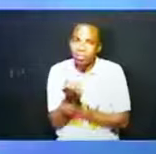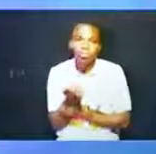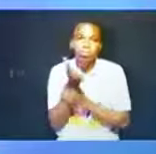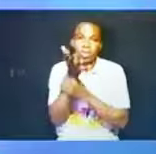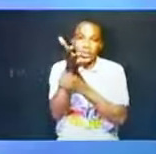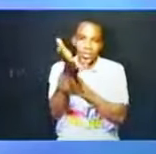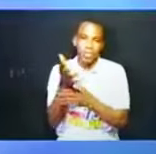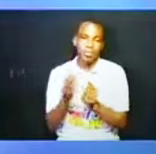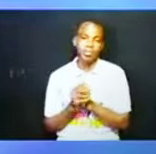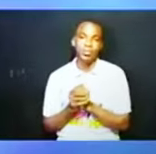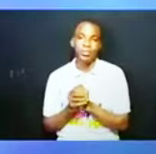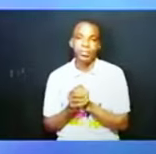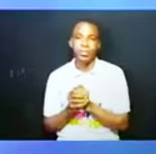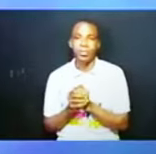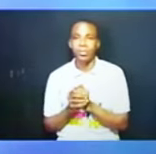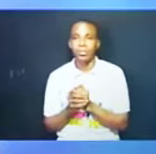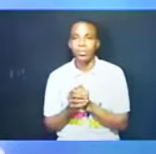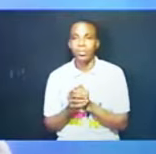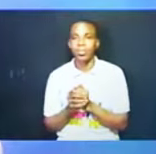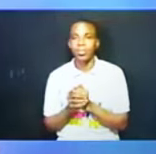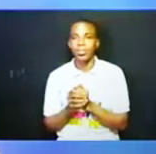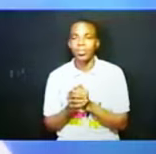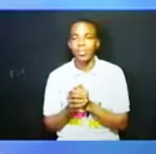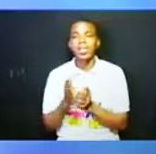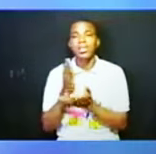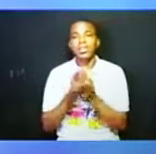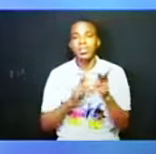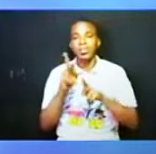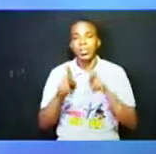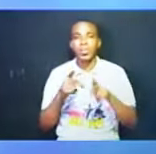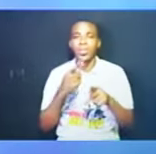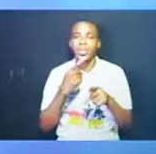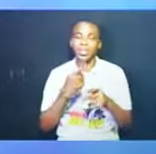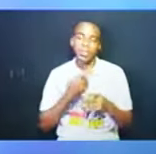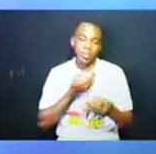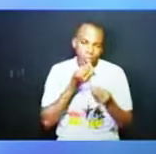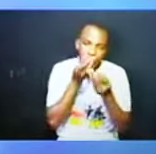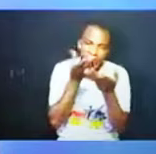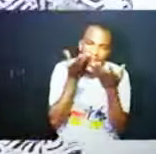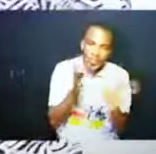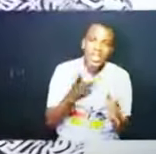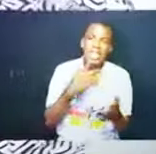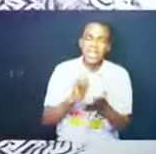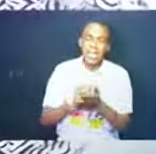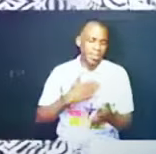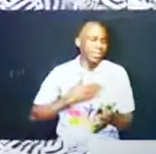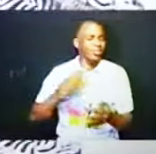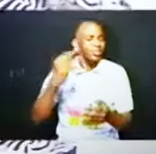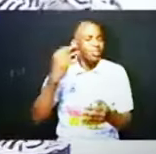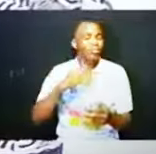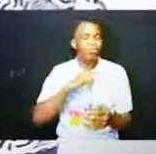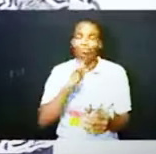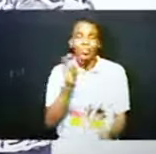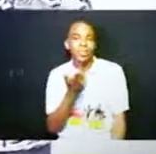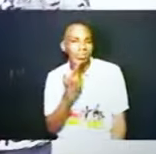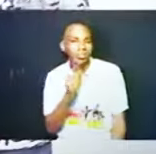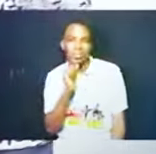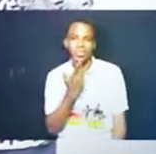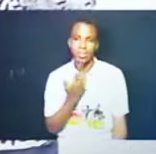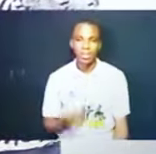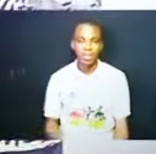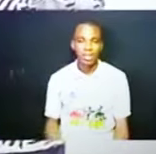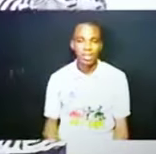Sometimes people will say certain things, say that I didn't mean it. Yeah. But how can